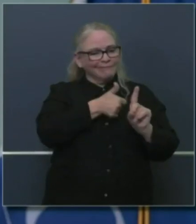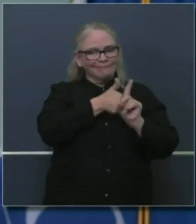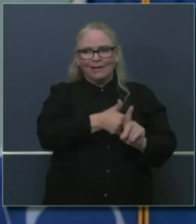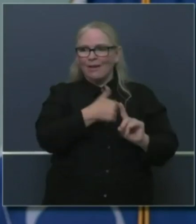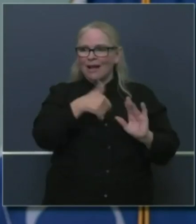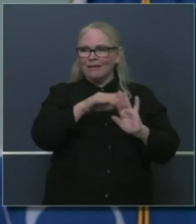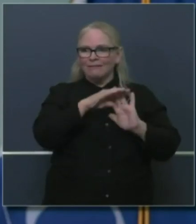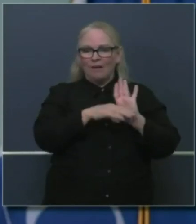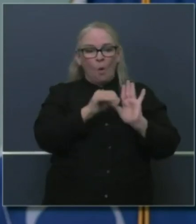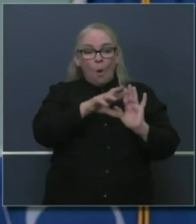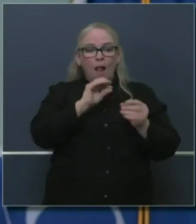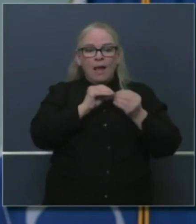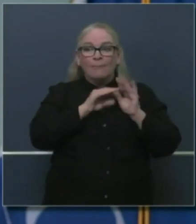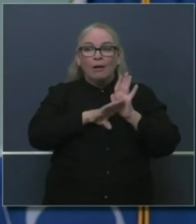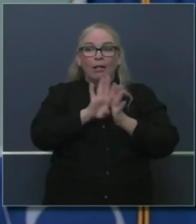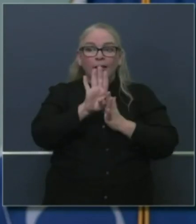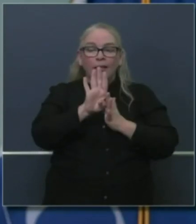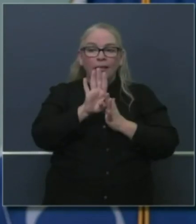SecB.